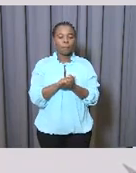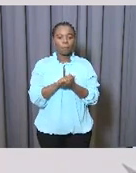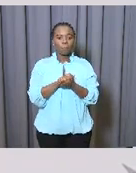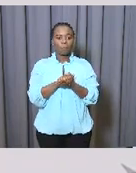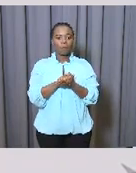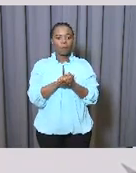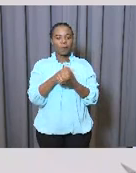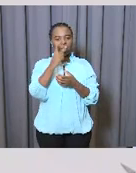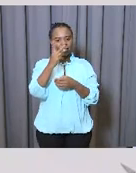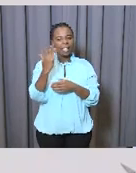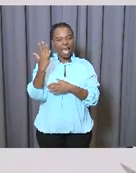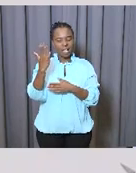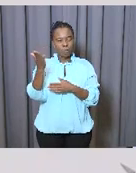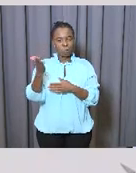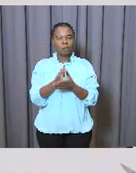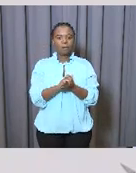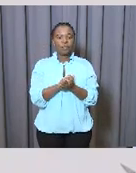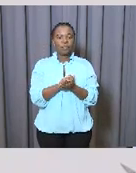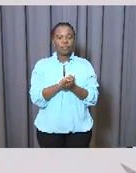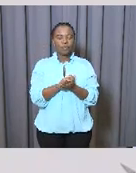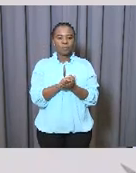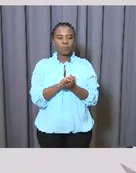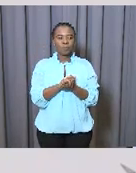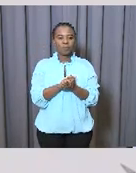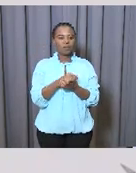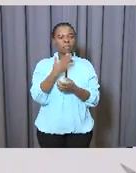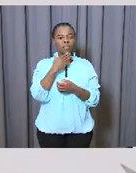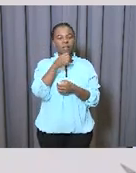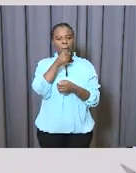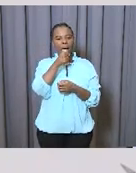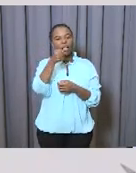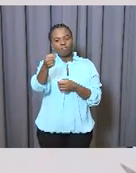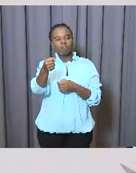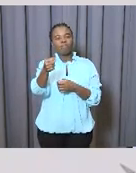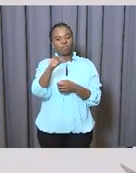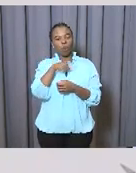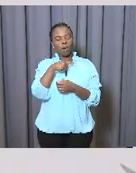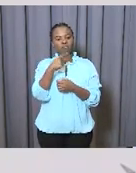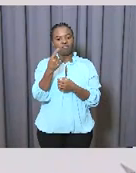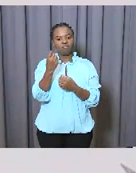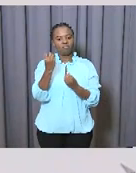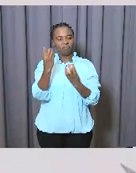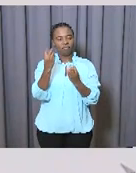I see a hand, okay. Can the mic go over there so that we can get the questions?